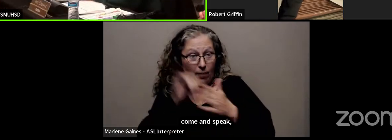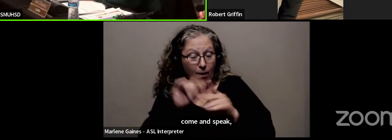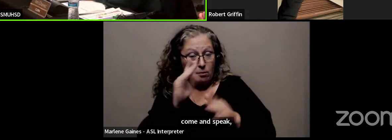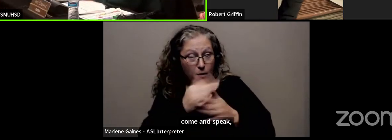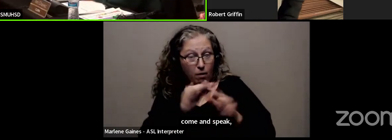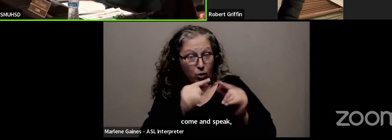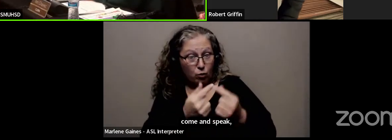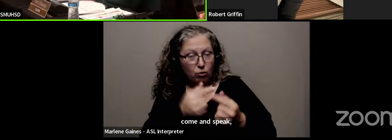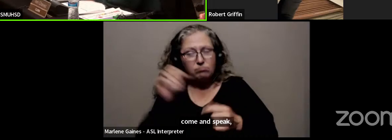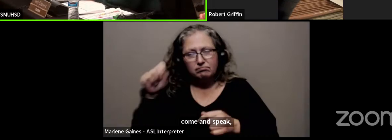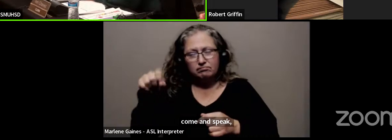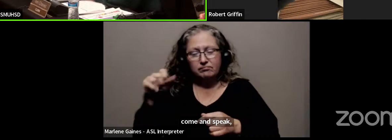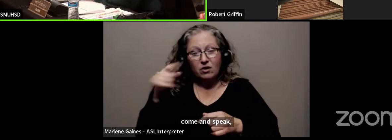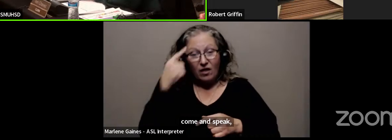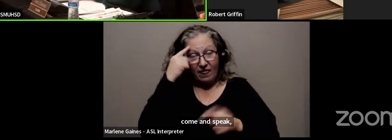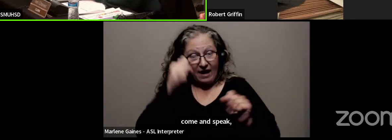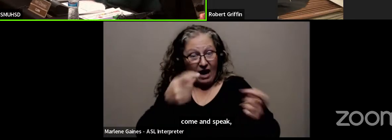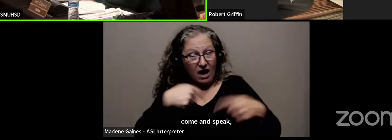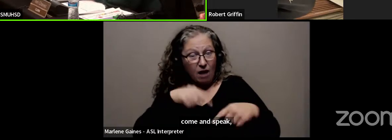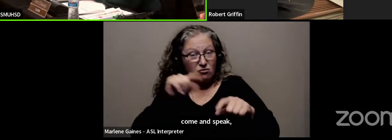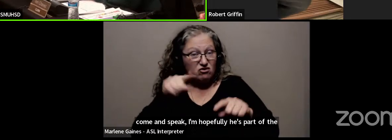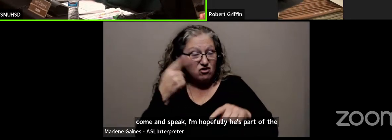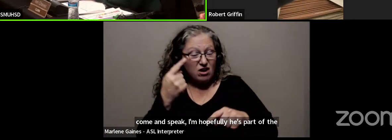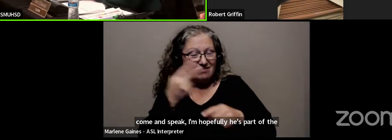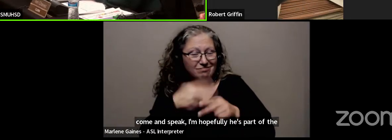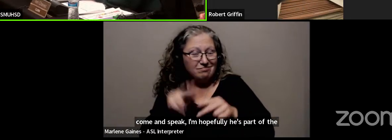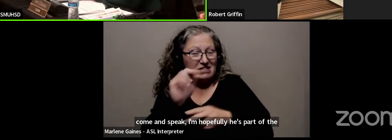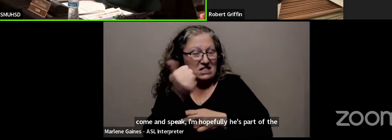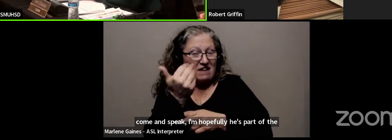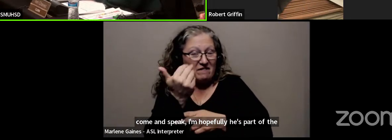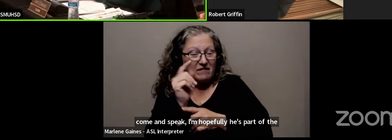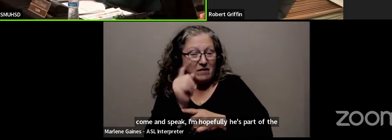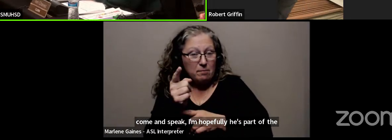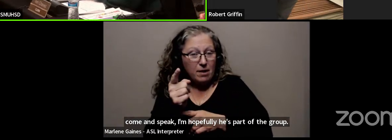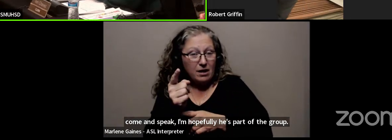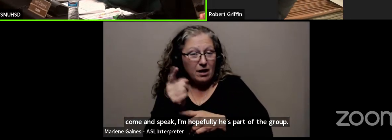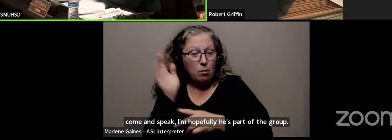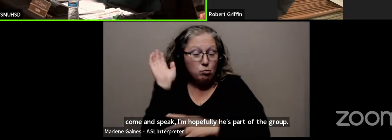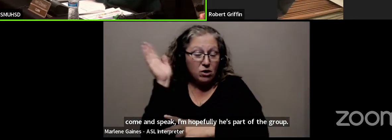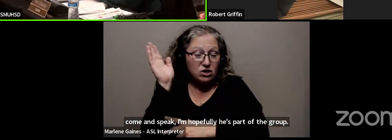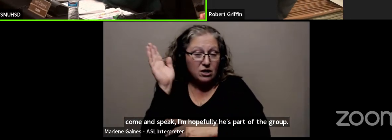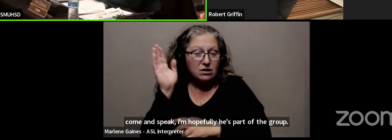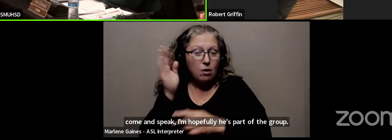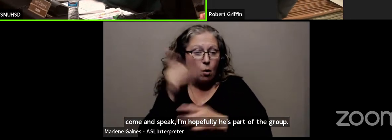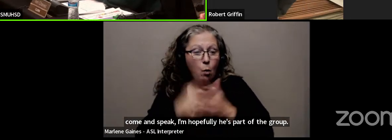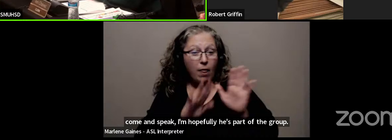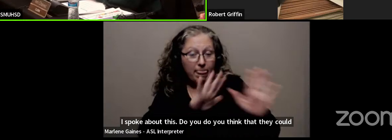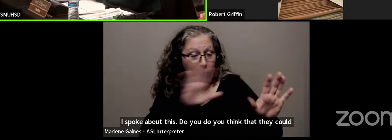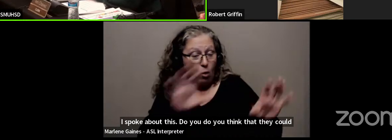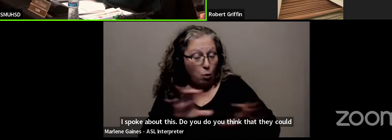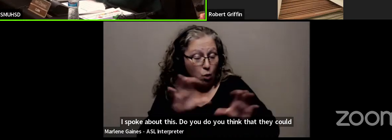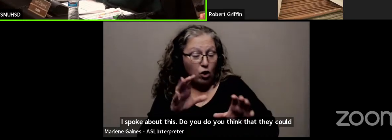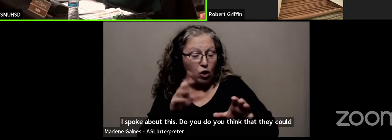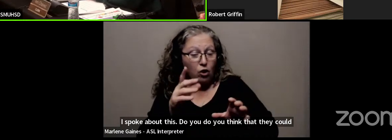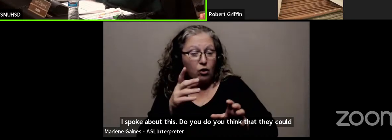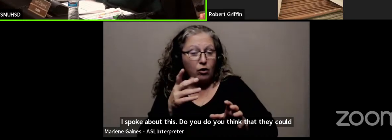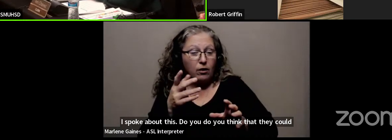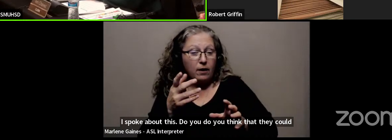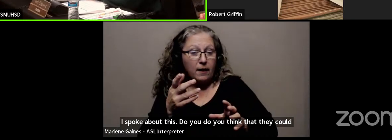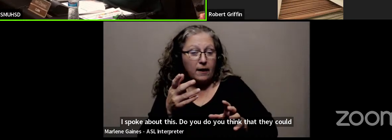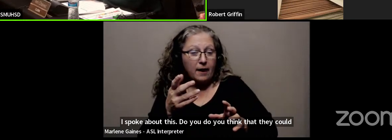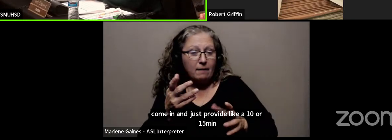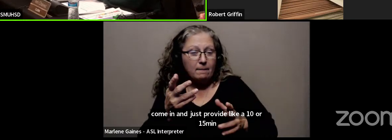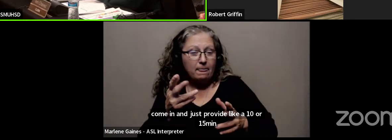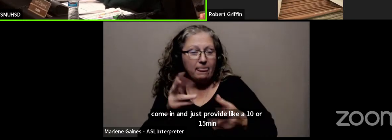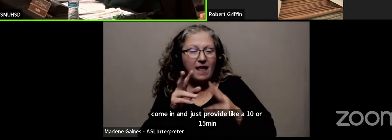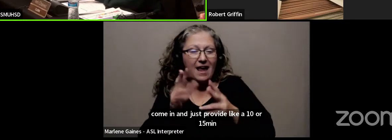Do you think that they could come in and just provide like a 10 or 15-minute presentation on some of their work they've done that way? For